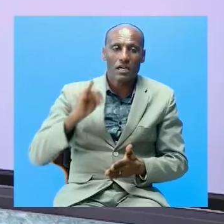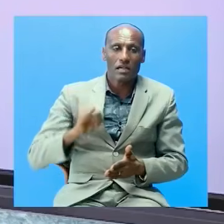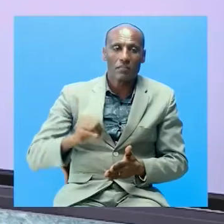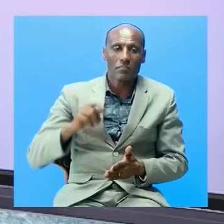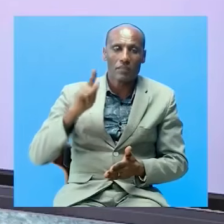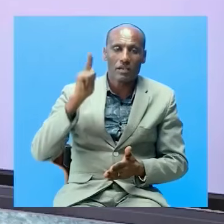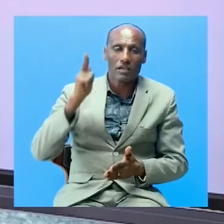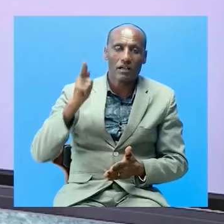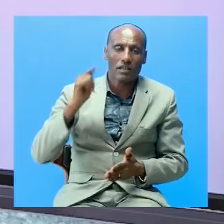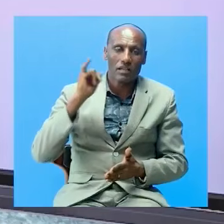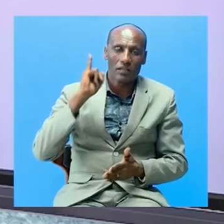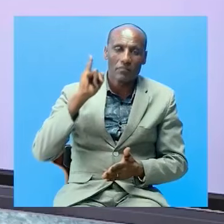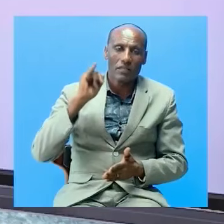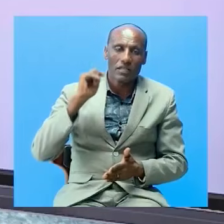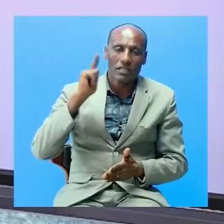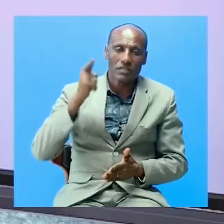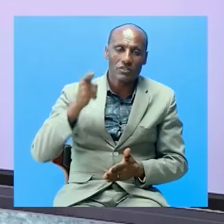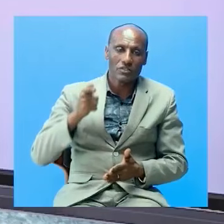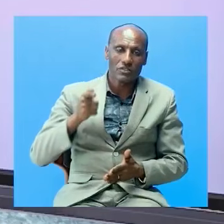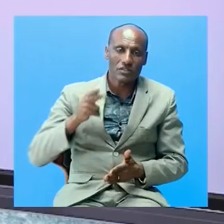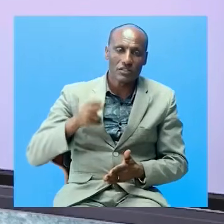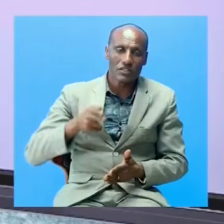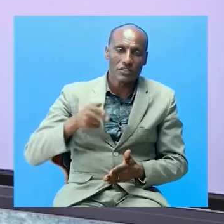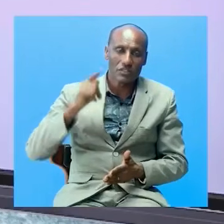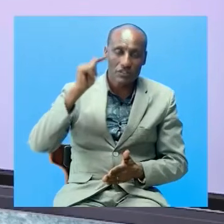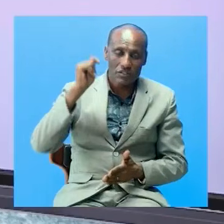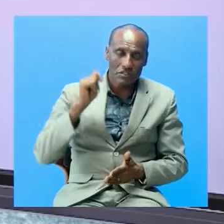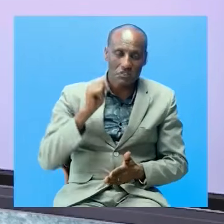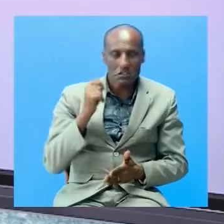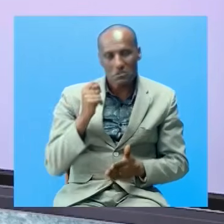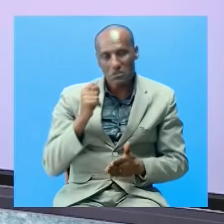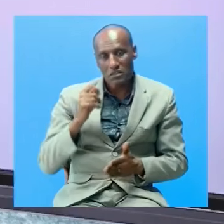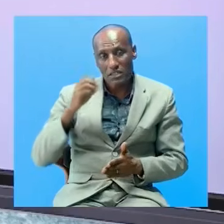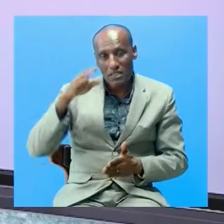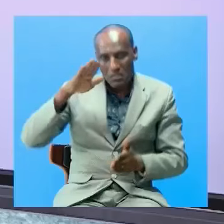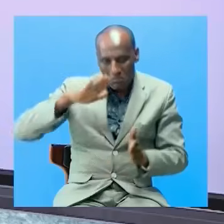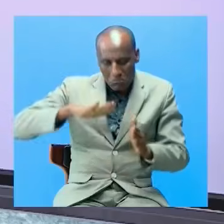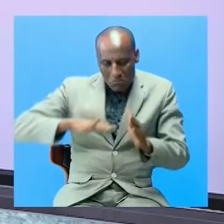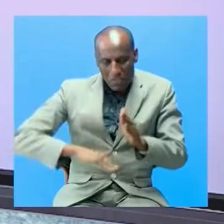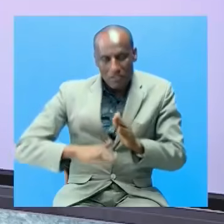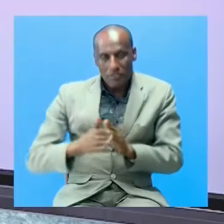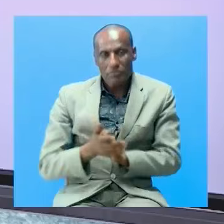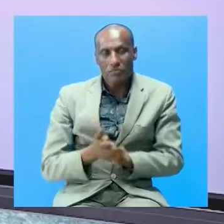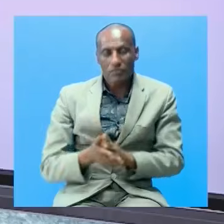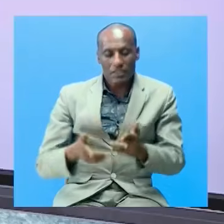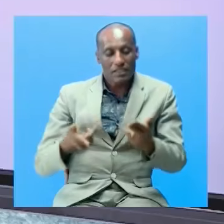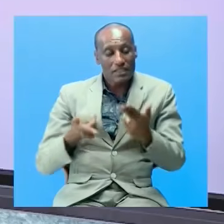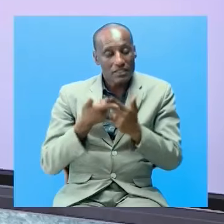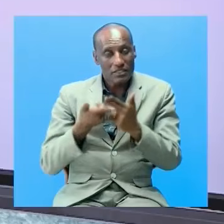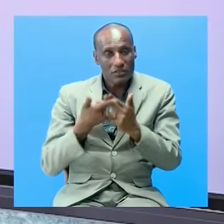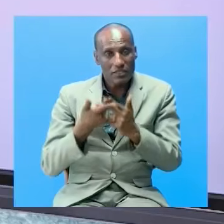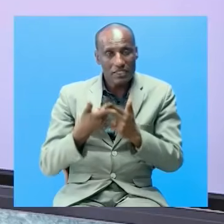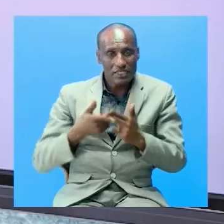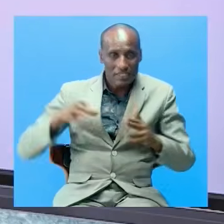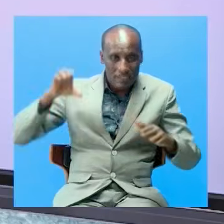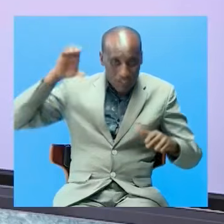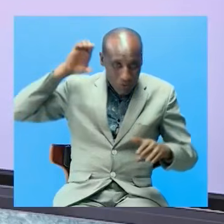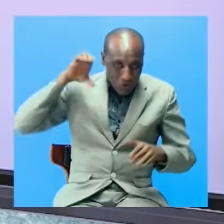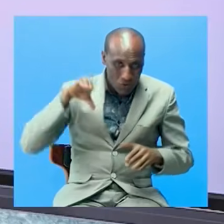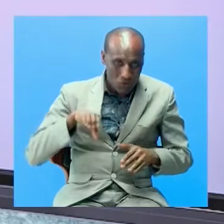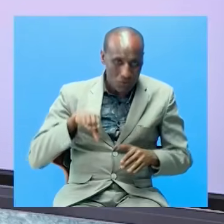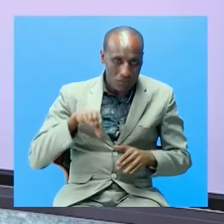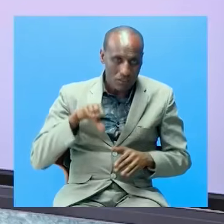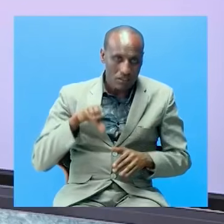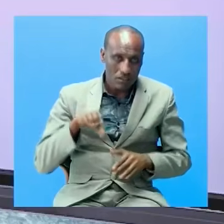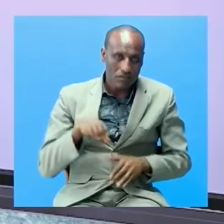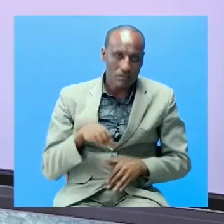use might. Excellent. Let's come to the third one. Yes? The third one is could. Yeah?